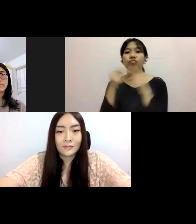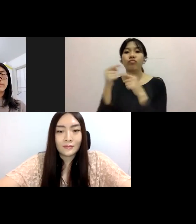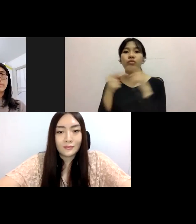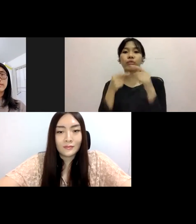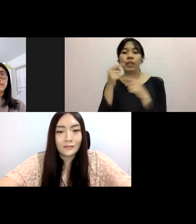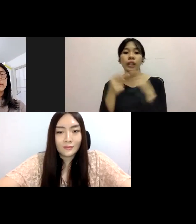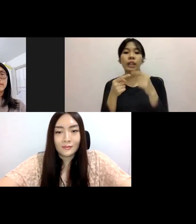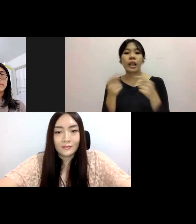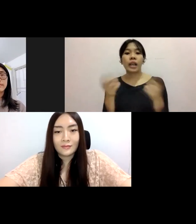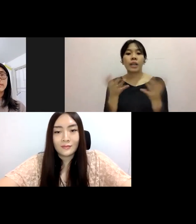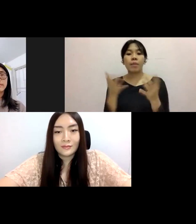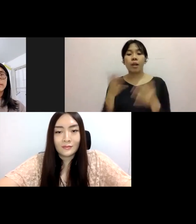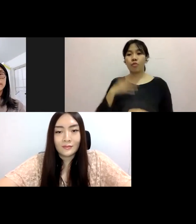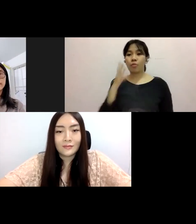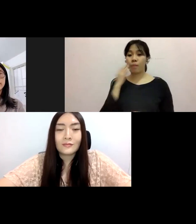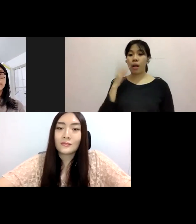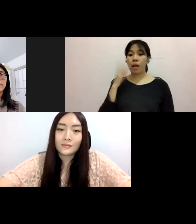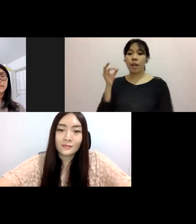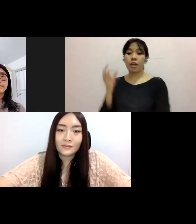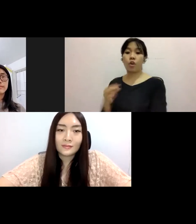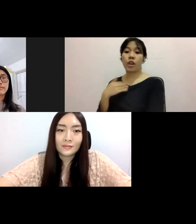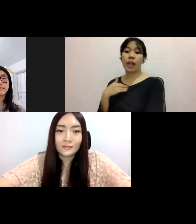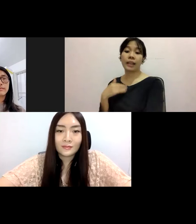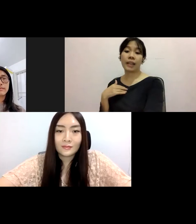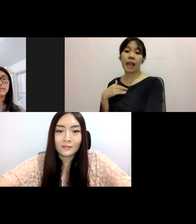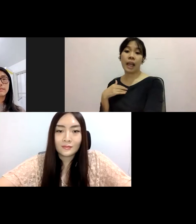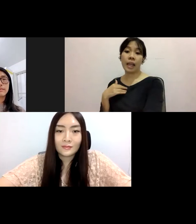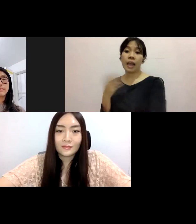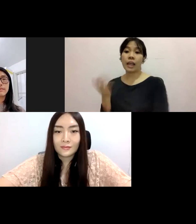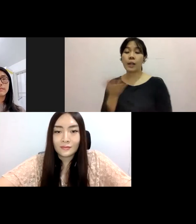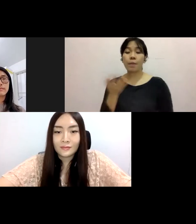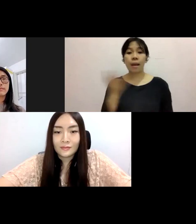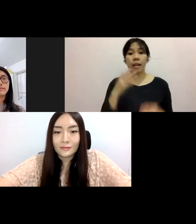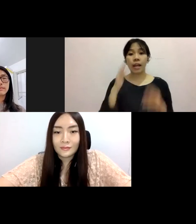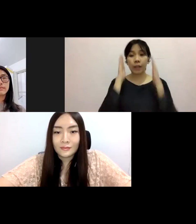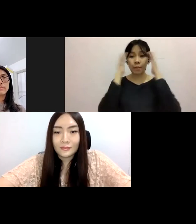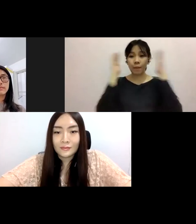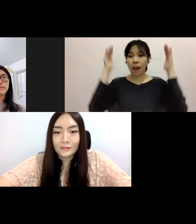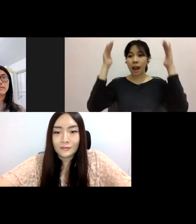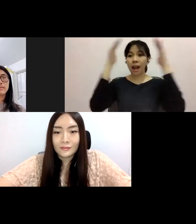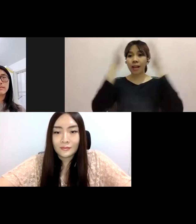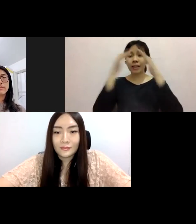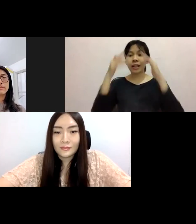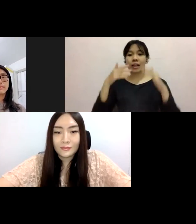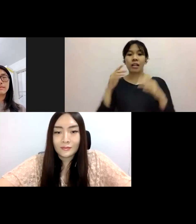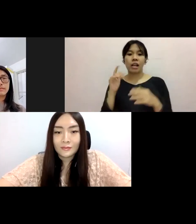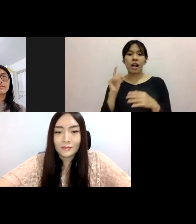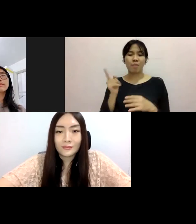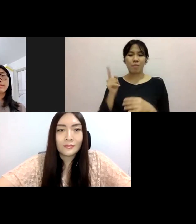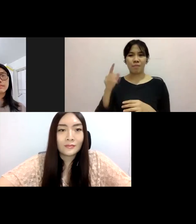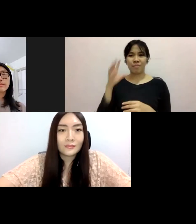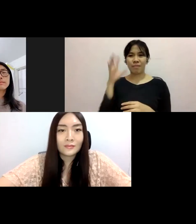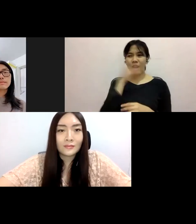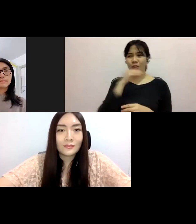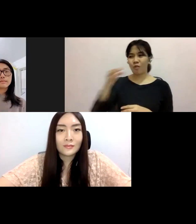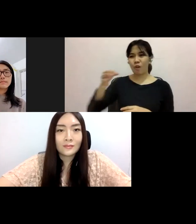and because the city itself, it's getting more religious, and